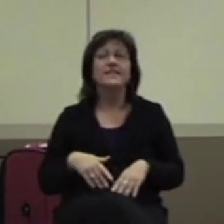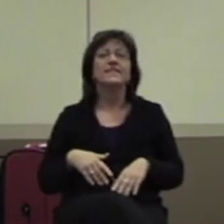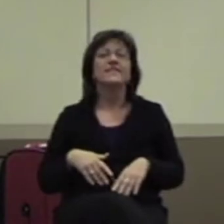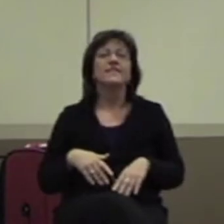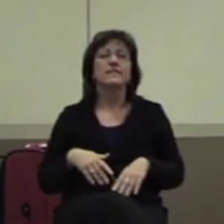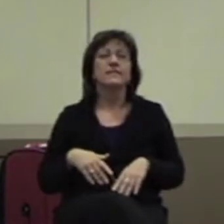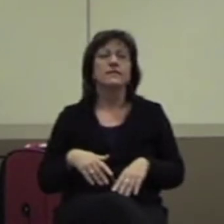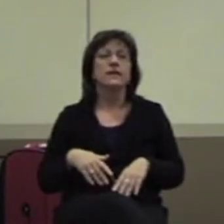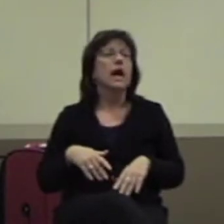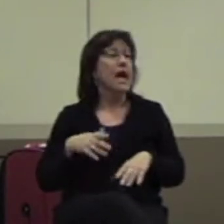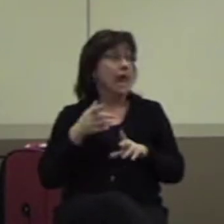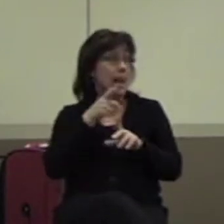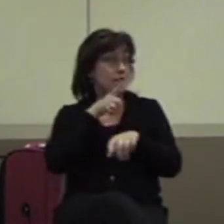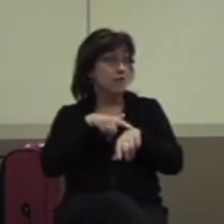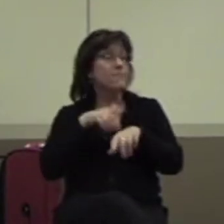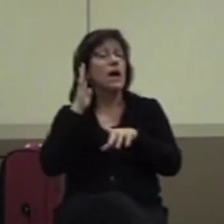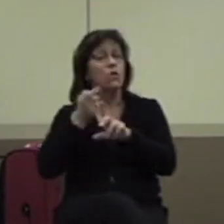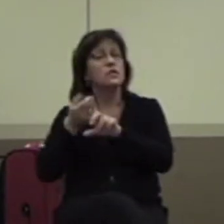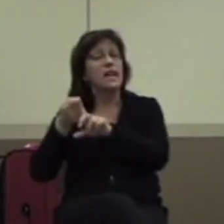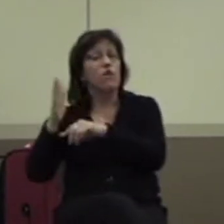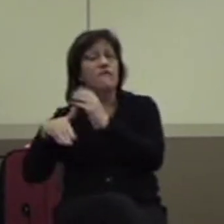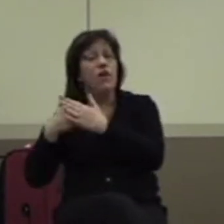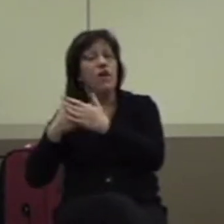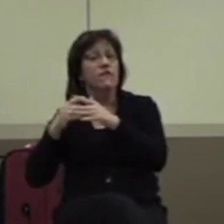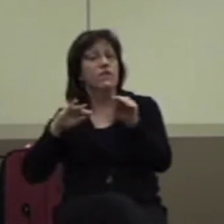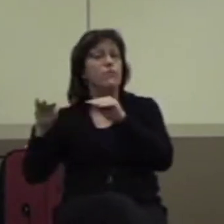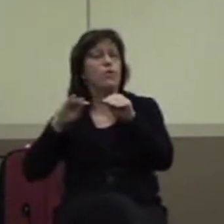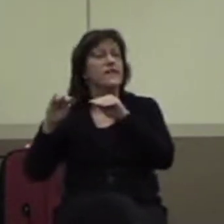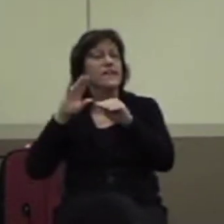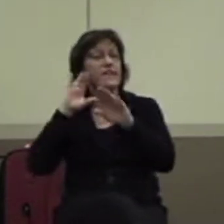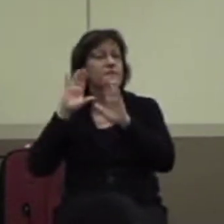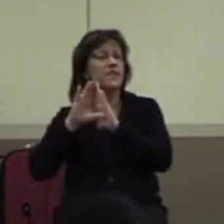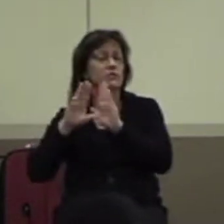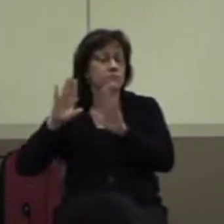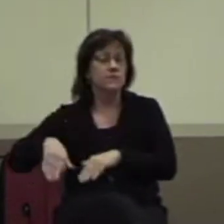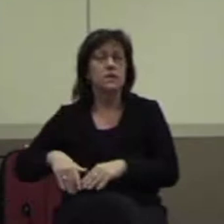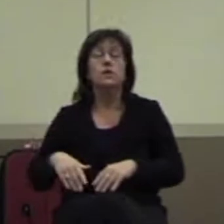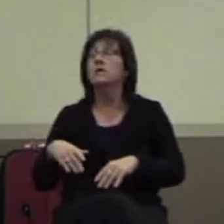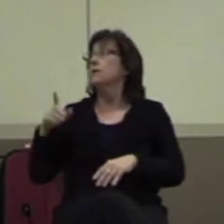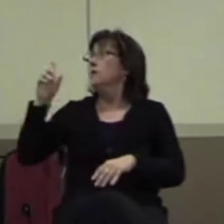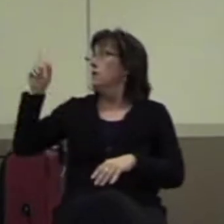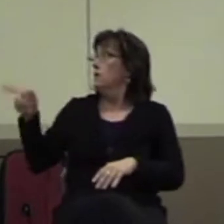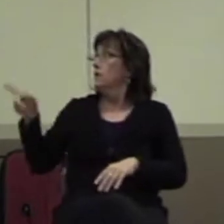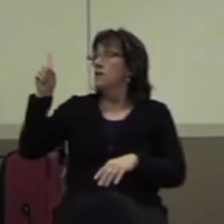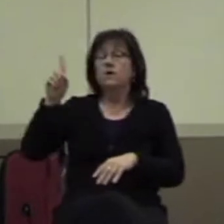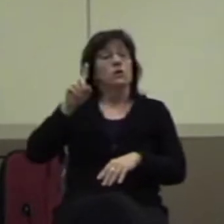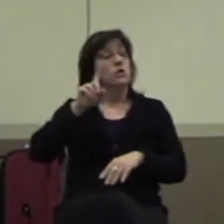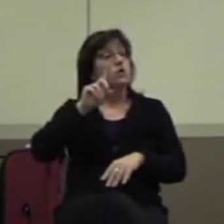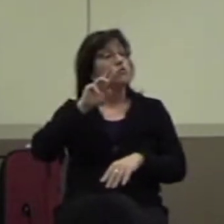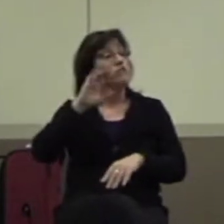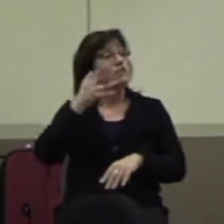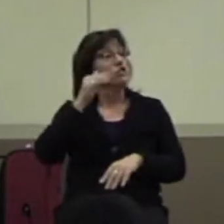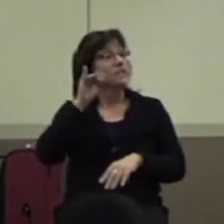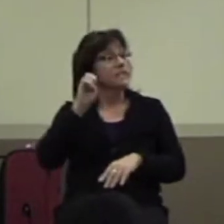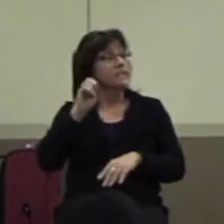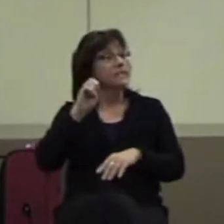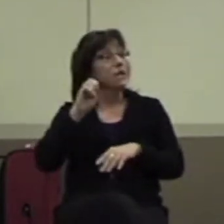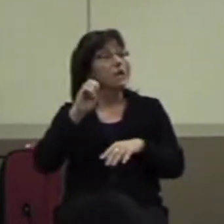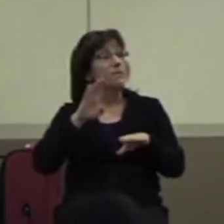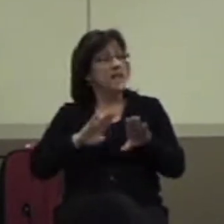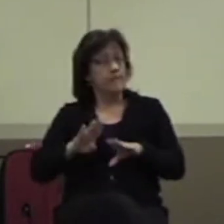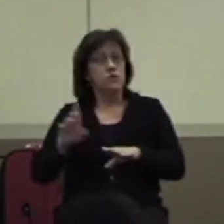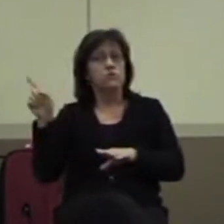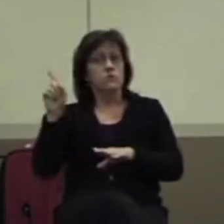I will at lunch remove all the visuals. All right, these are Richie's behaviors. Now notice how explicit